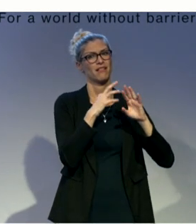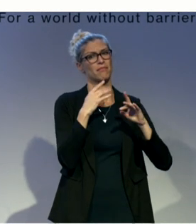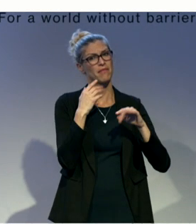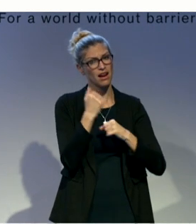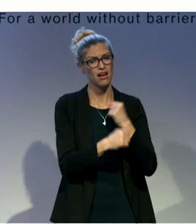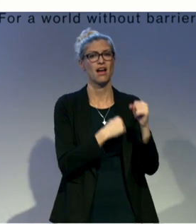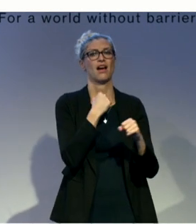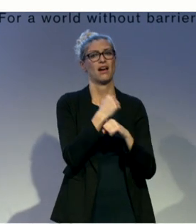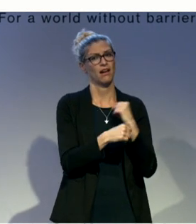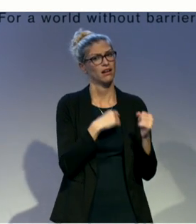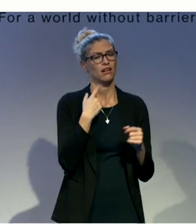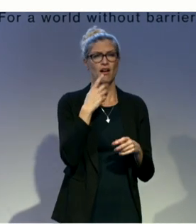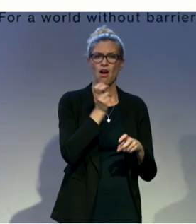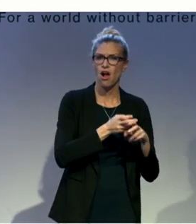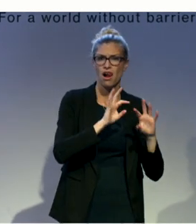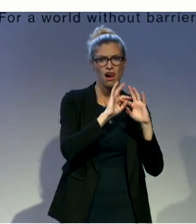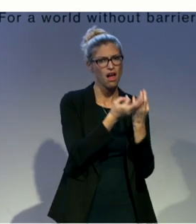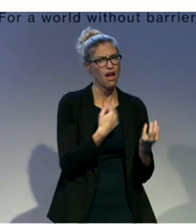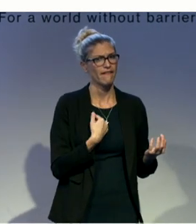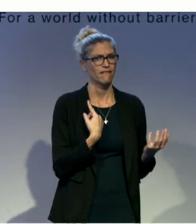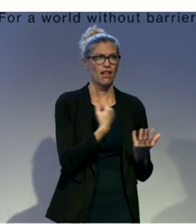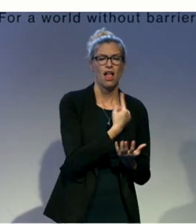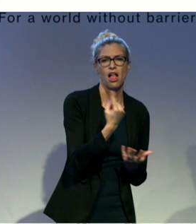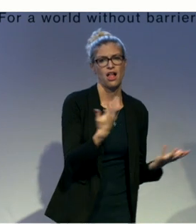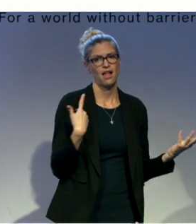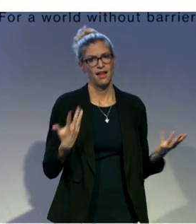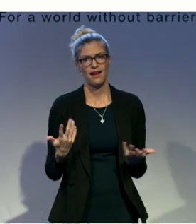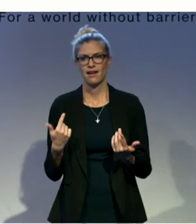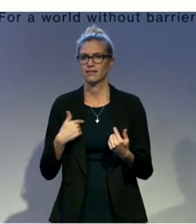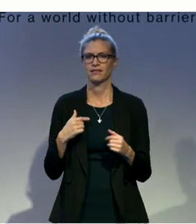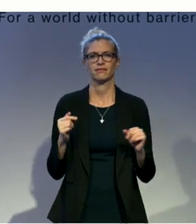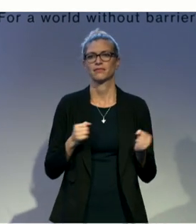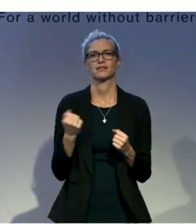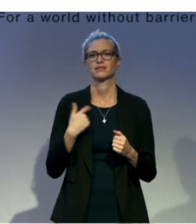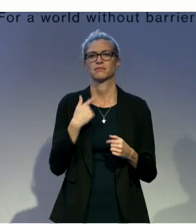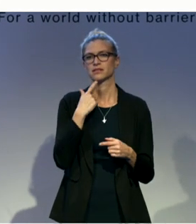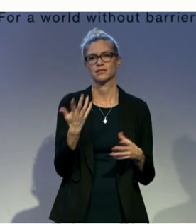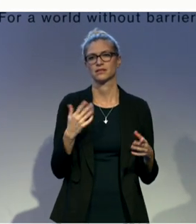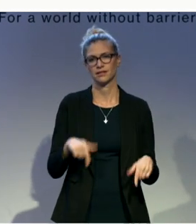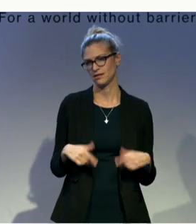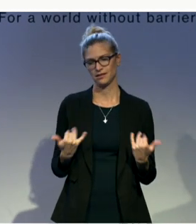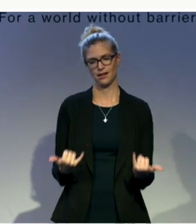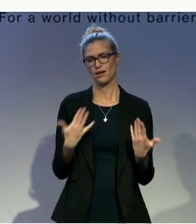safe, I cannot describe what it means to me. Thanks for your attention. Thanks.